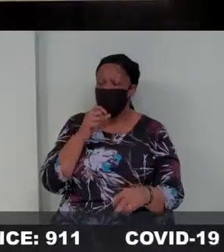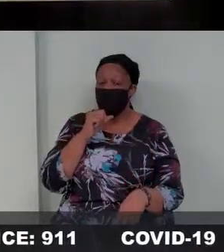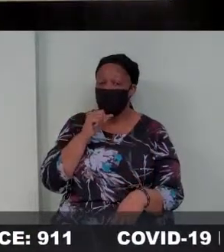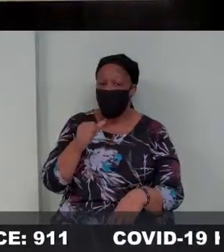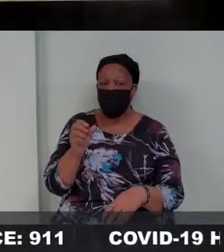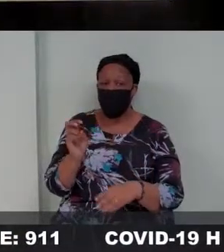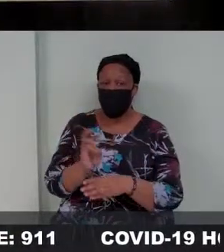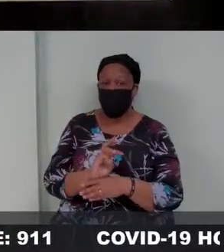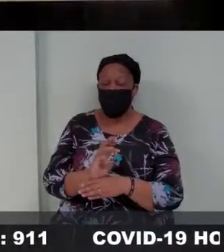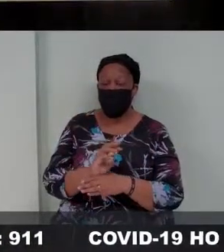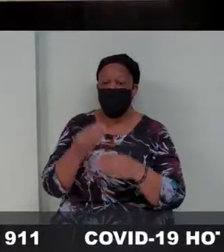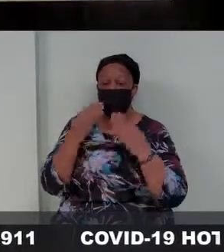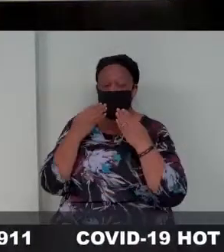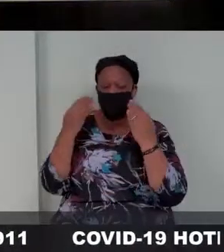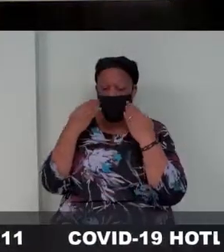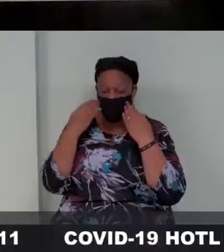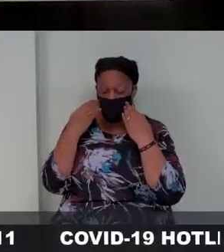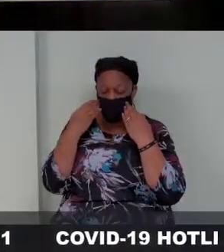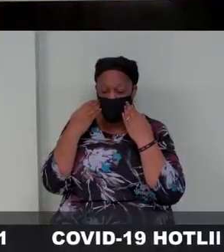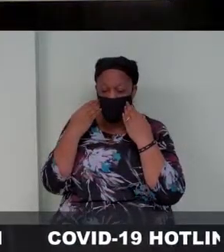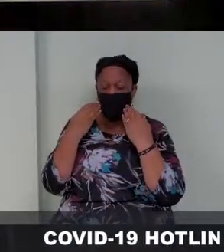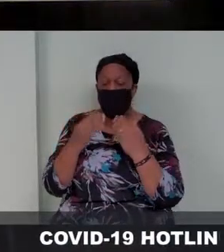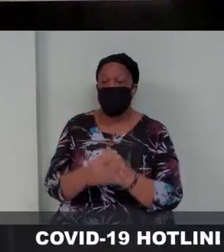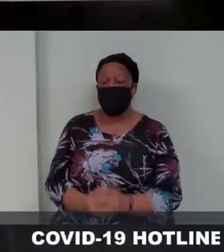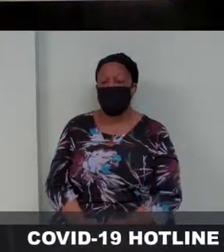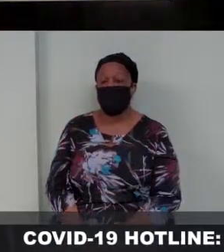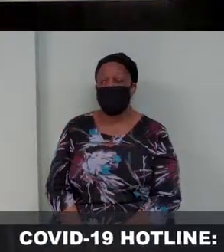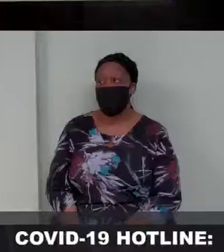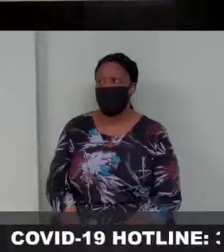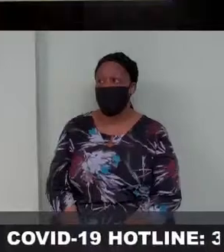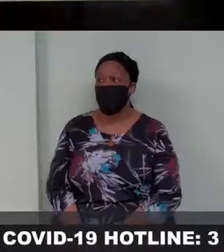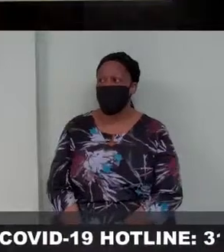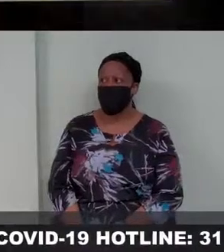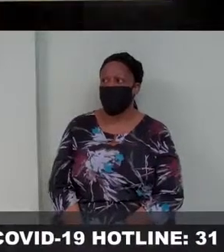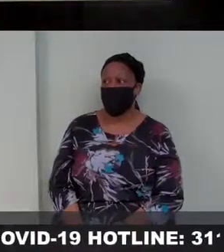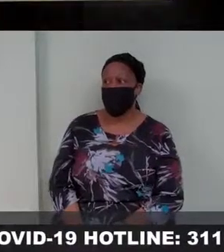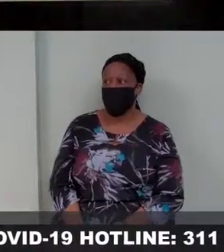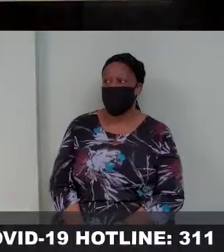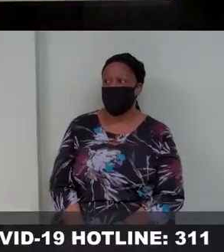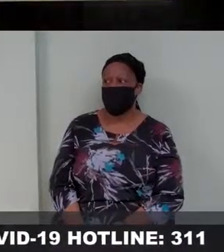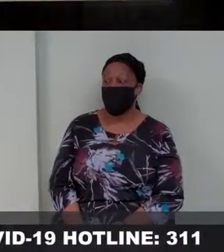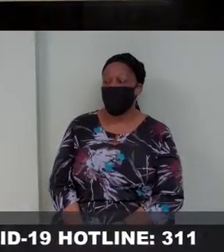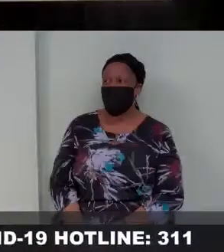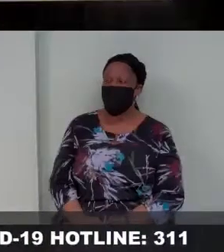wearing masks in public or business institutions.